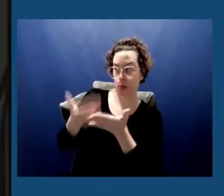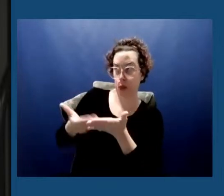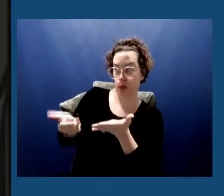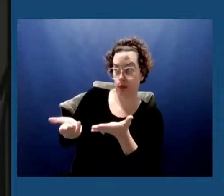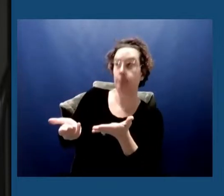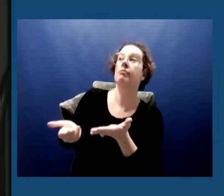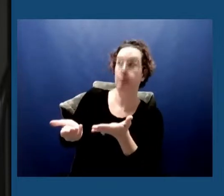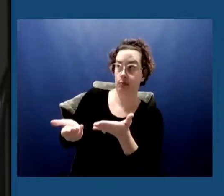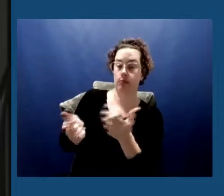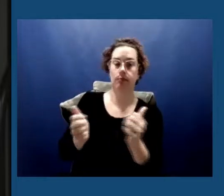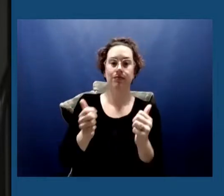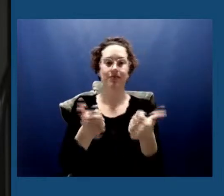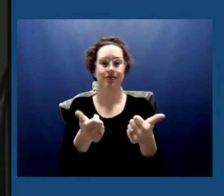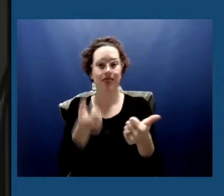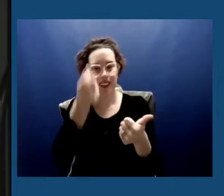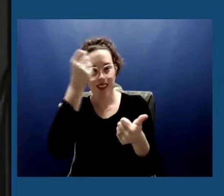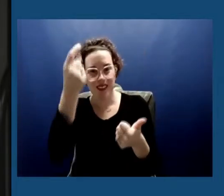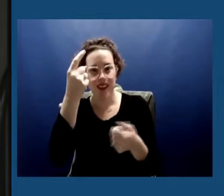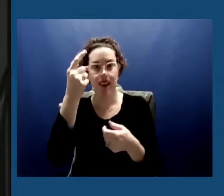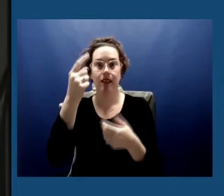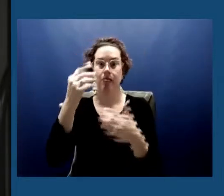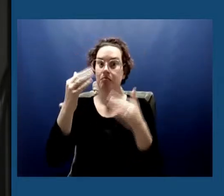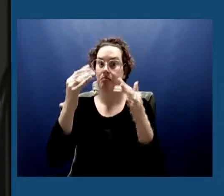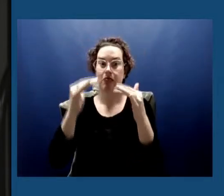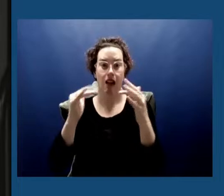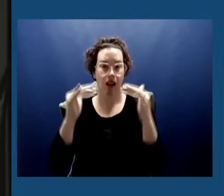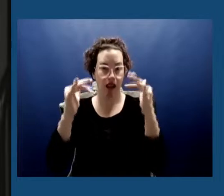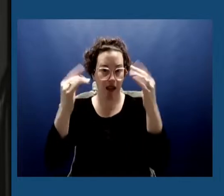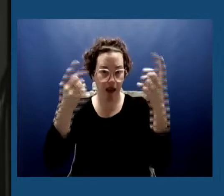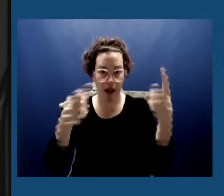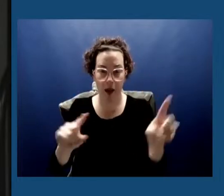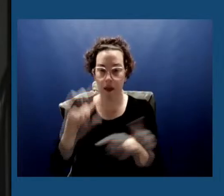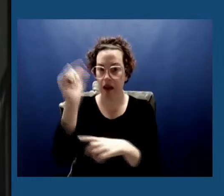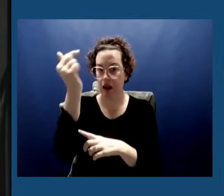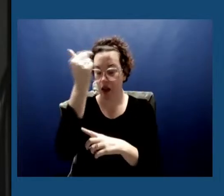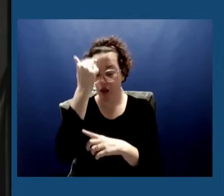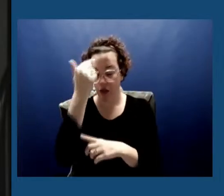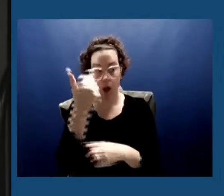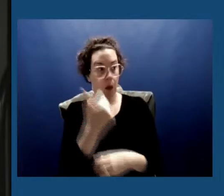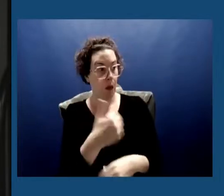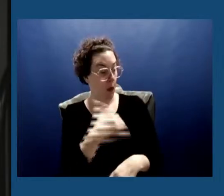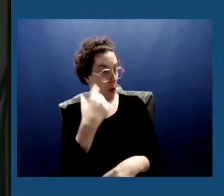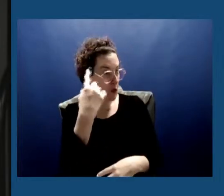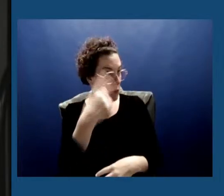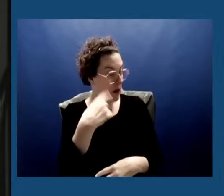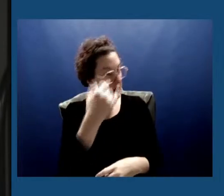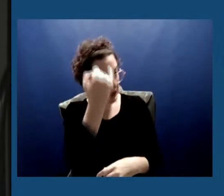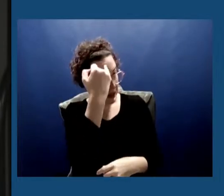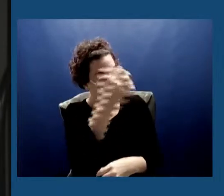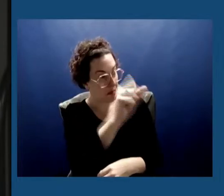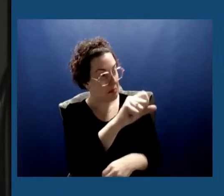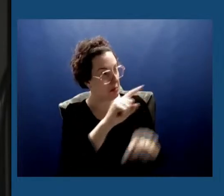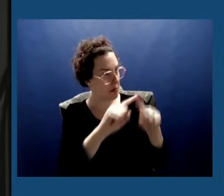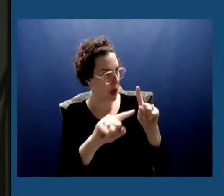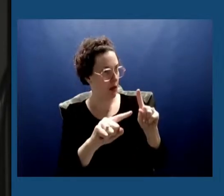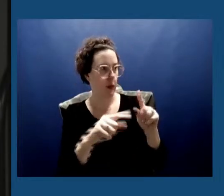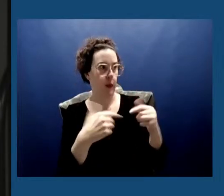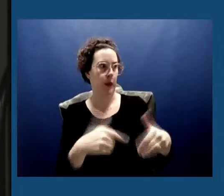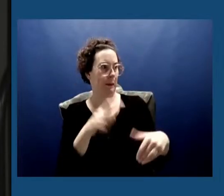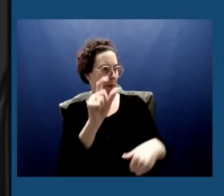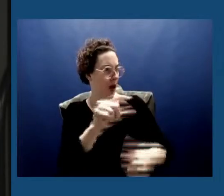And then the governor says, okay, it's crazy, but we need to. And then you have this company